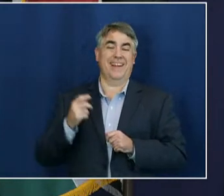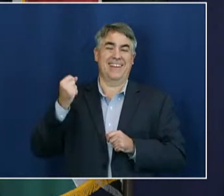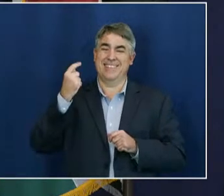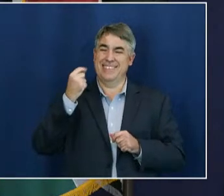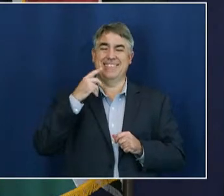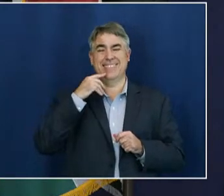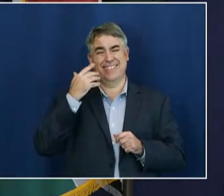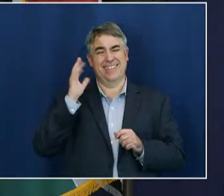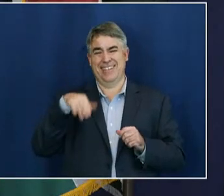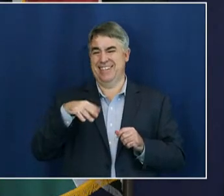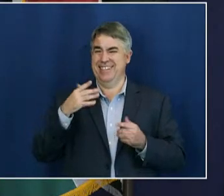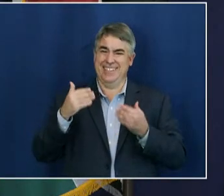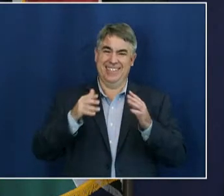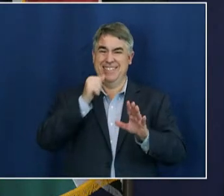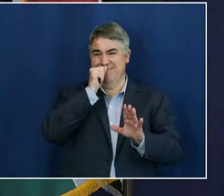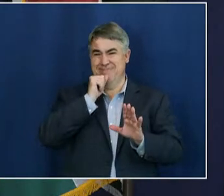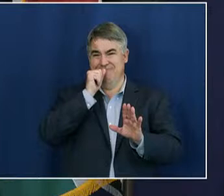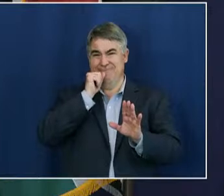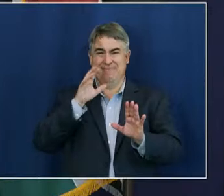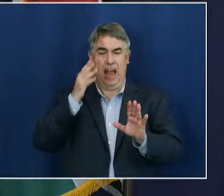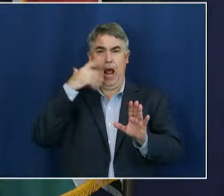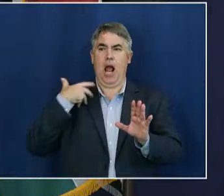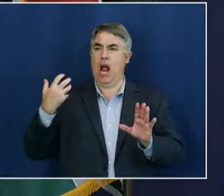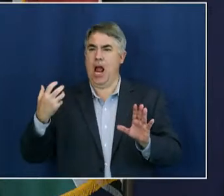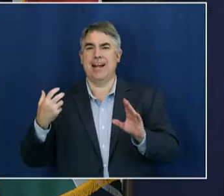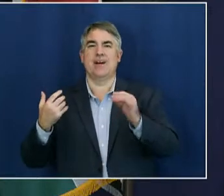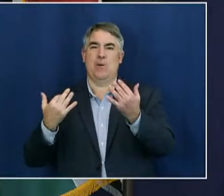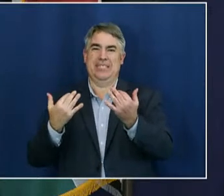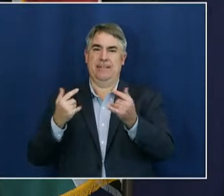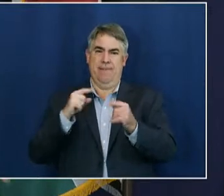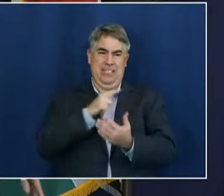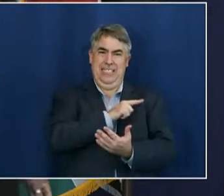people to be patient, and your turn will come.